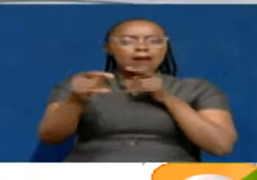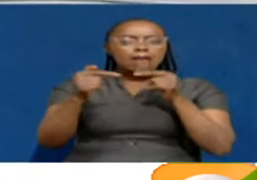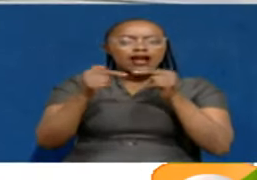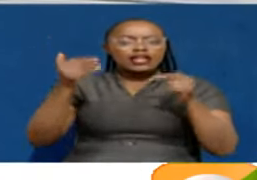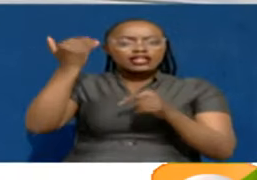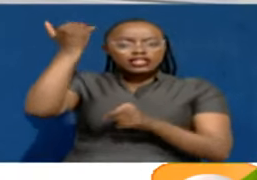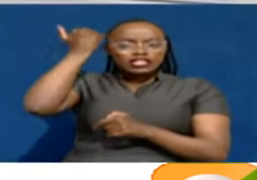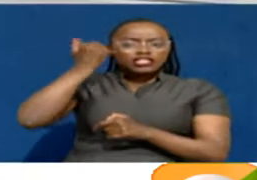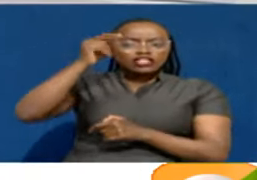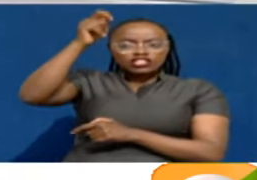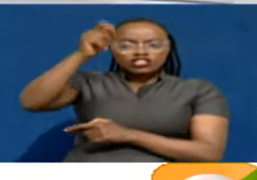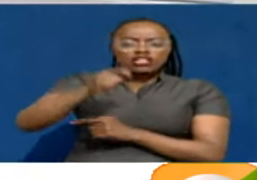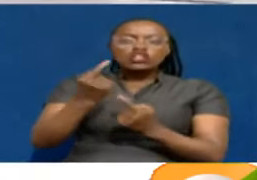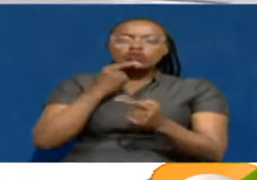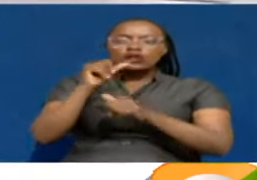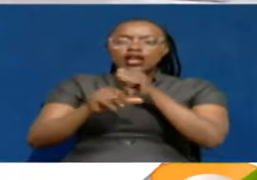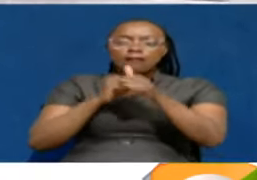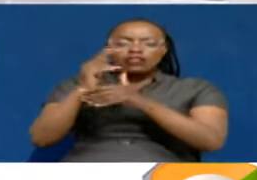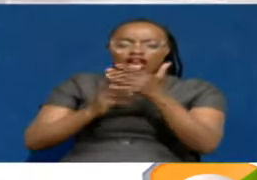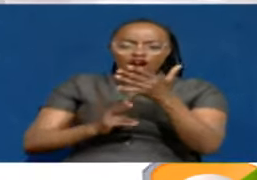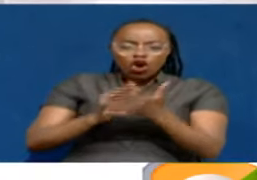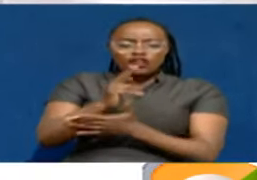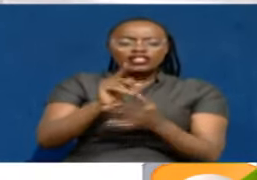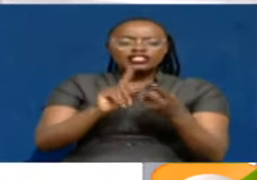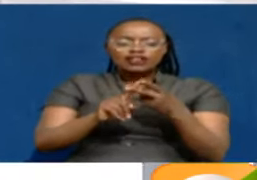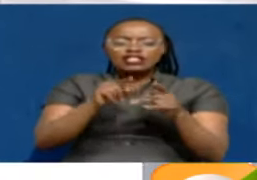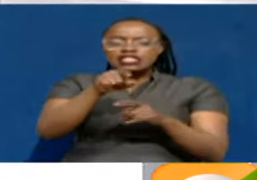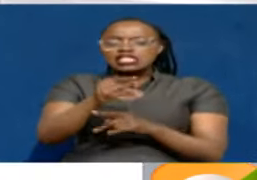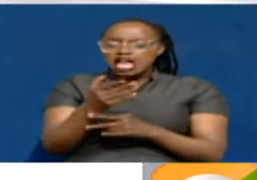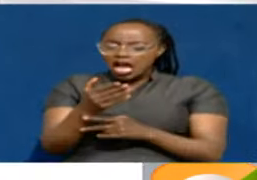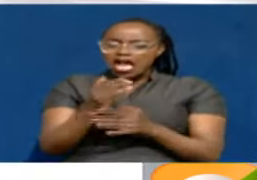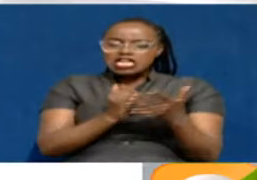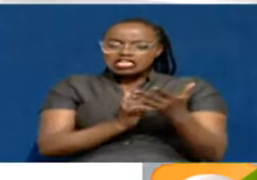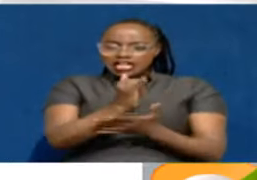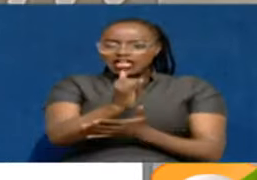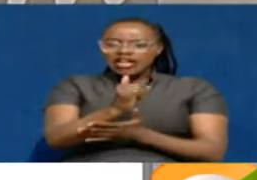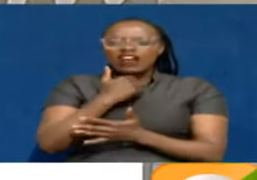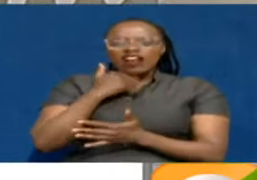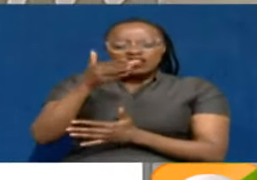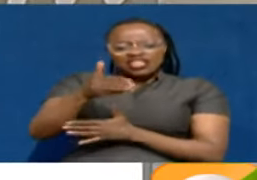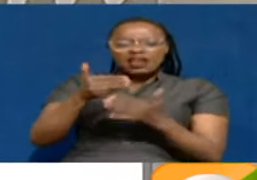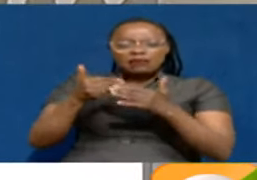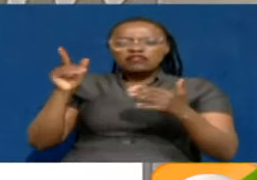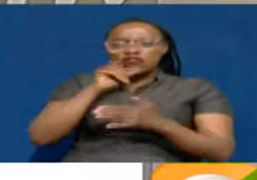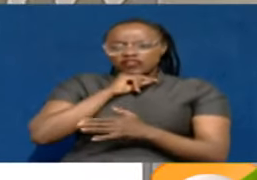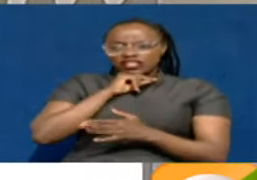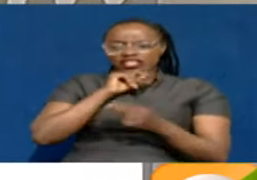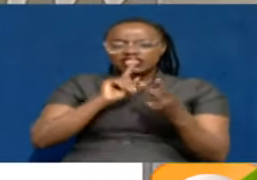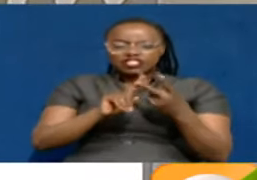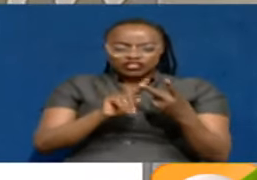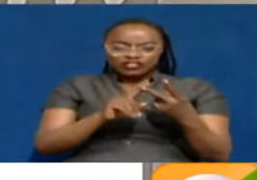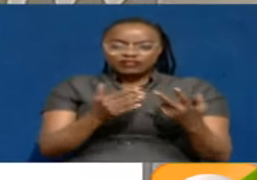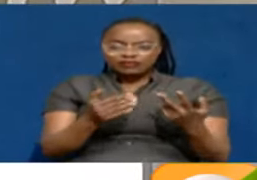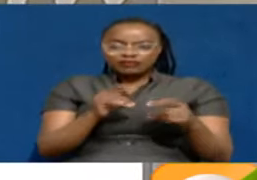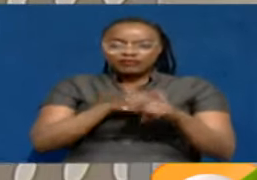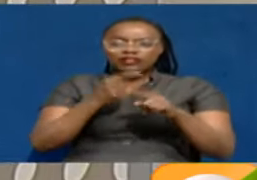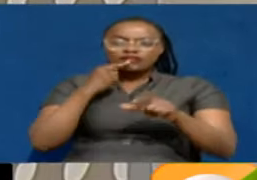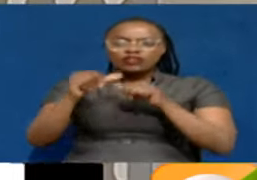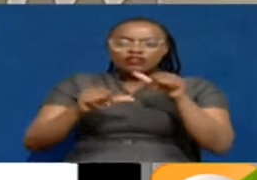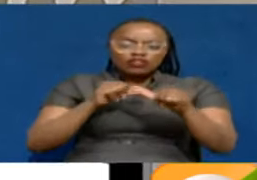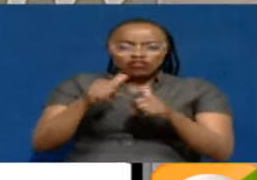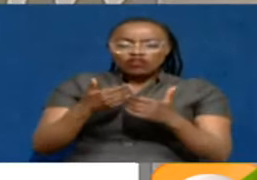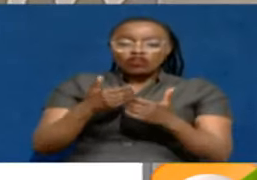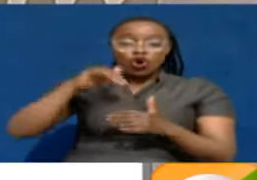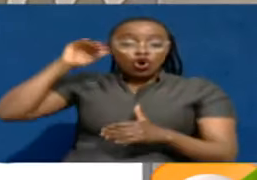the judges. Mm-hmm. He talked about their honesty and their integrity. We've heard that here before. When we talk of